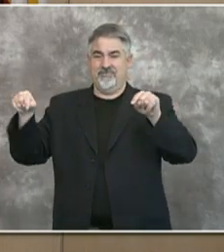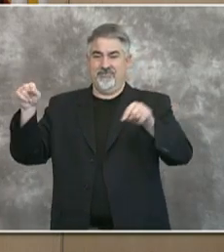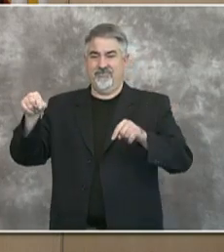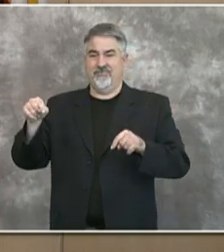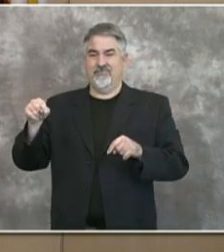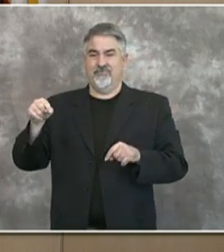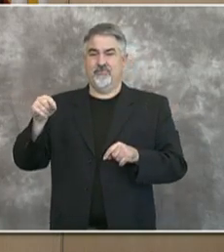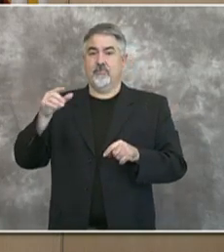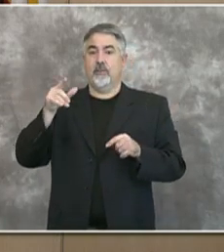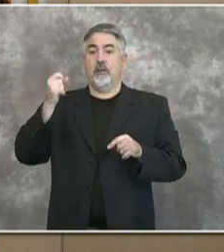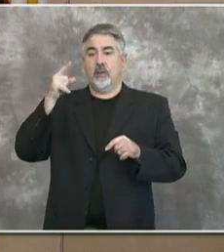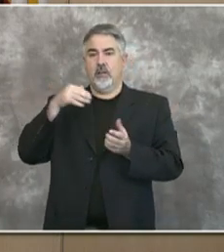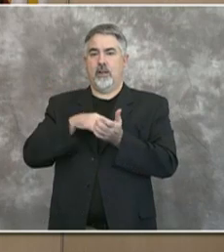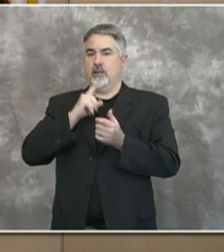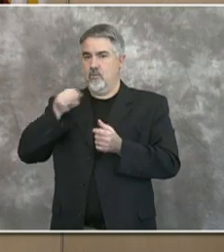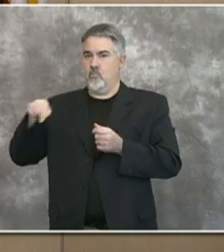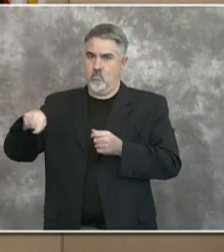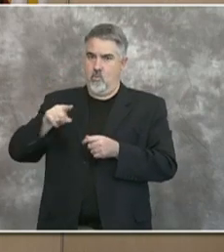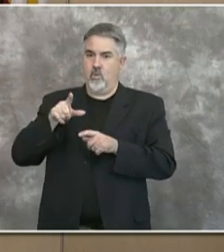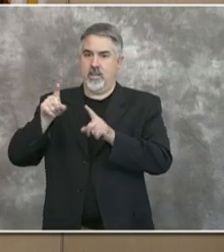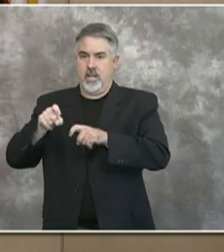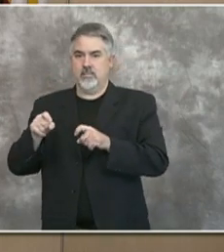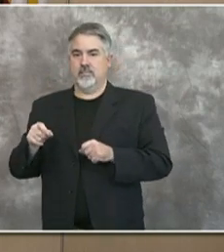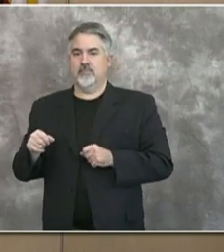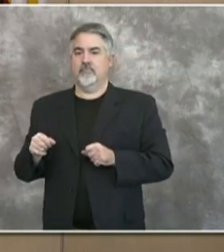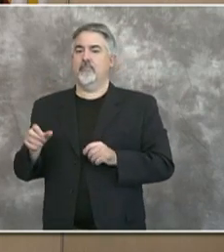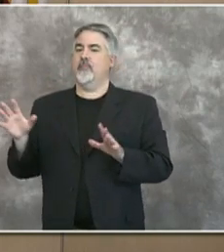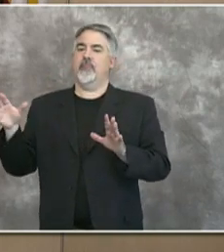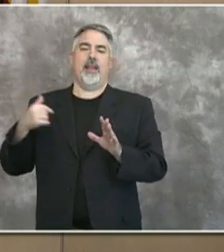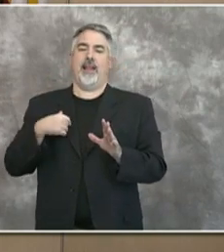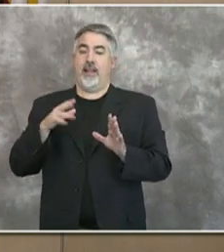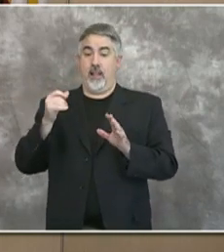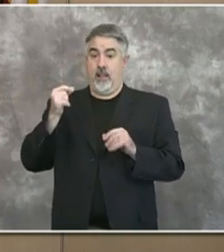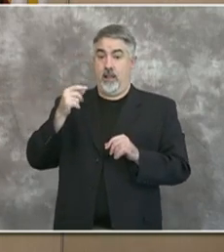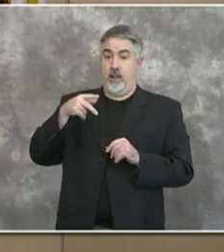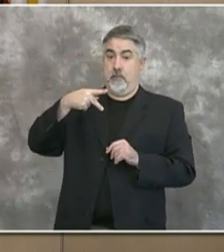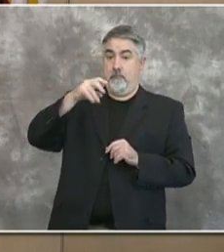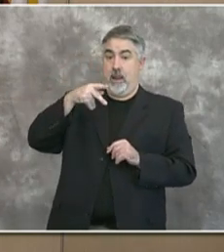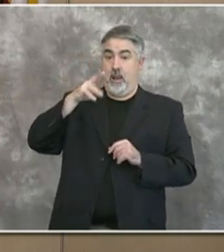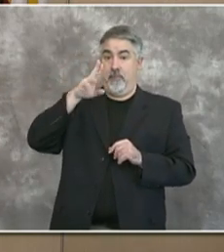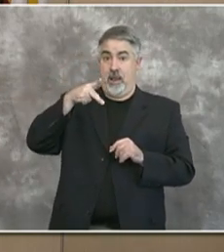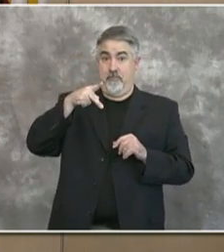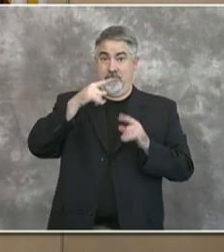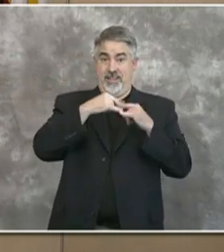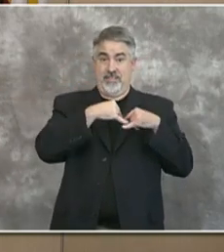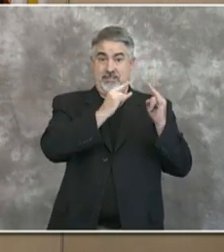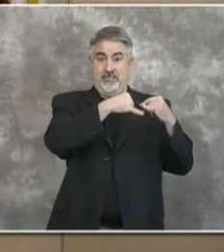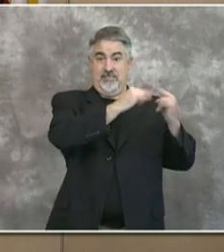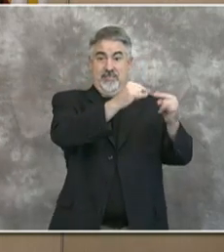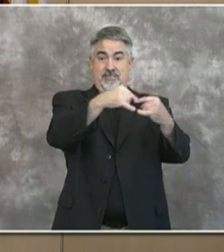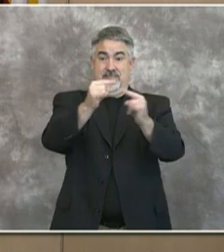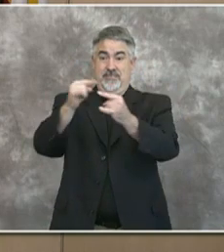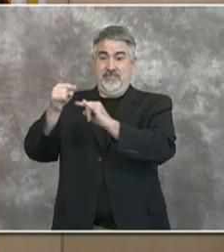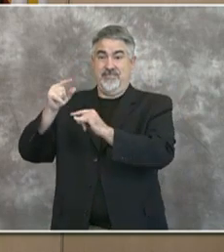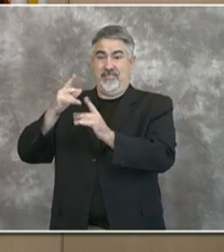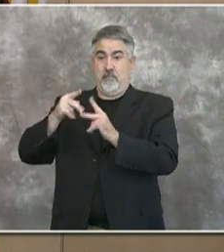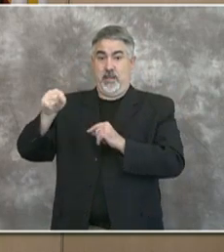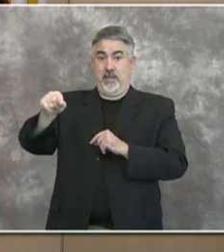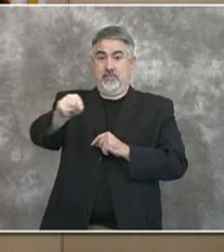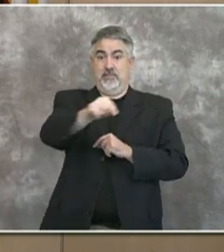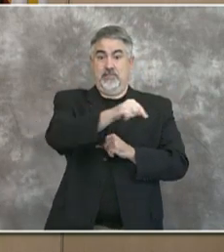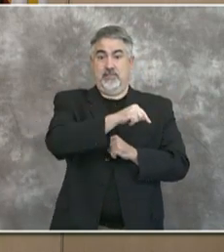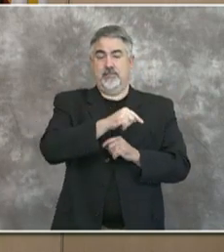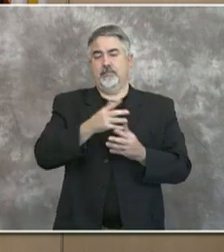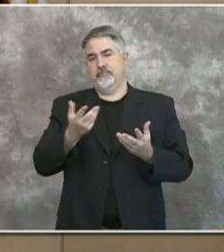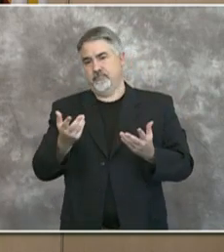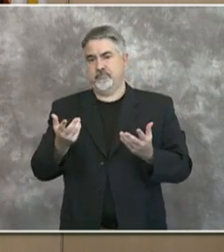me rephrase, because usually when we say pop-up testing sites, it's kind of the, for lack of a better word,